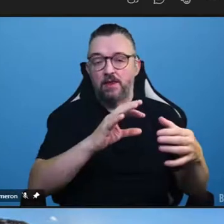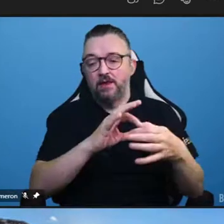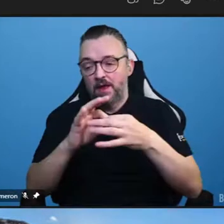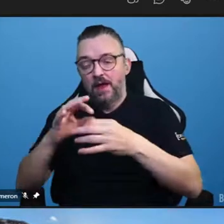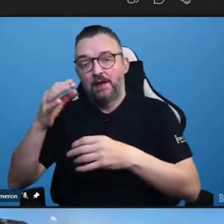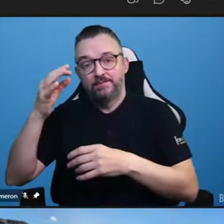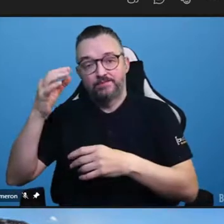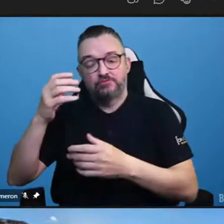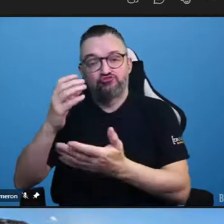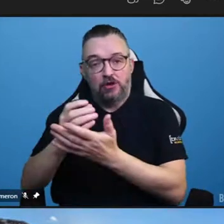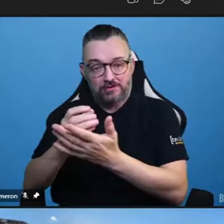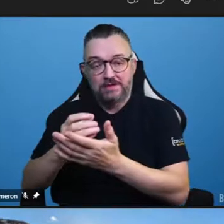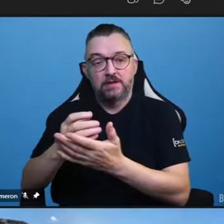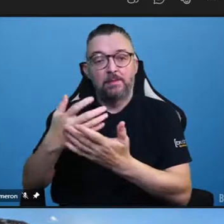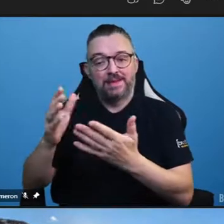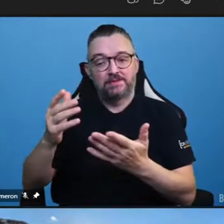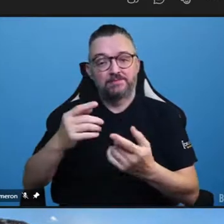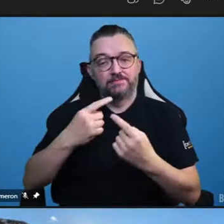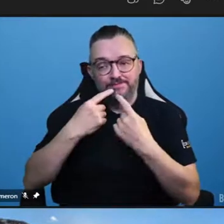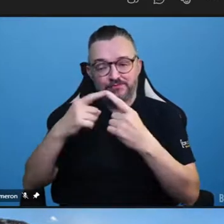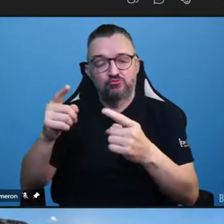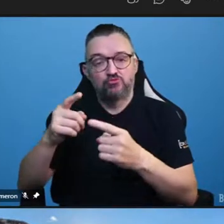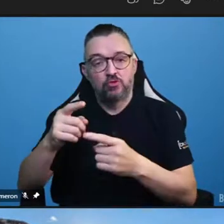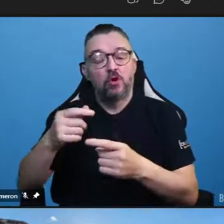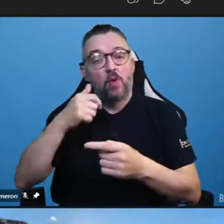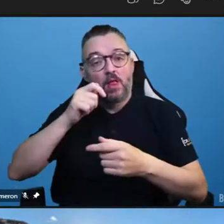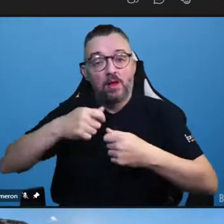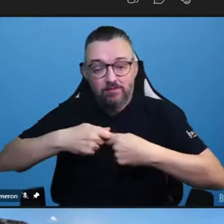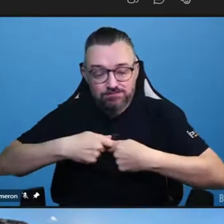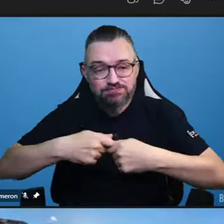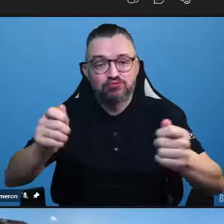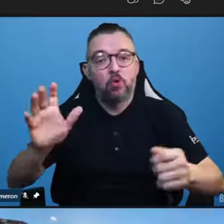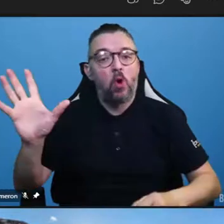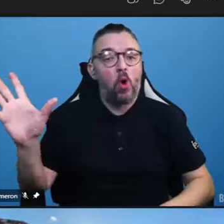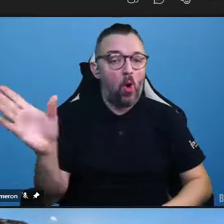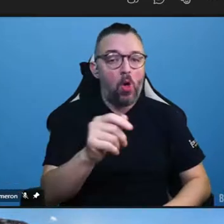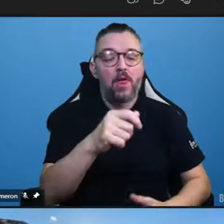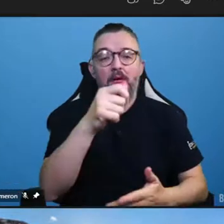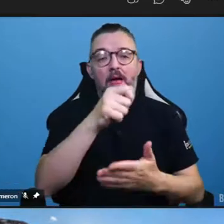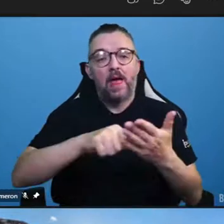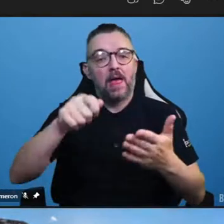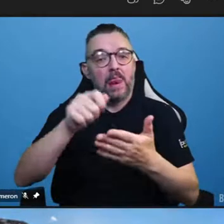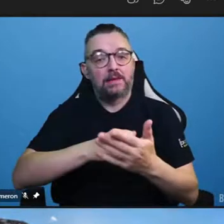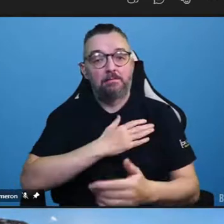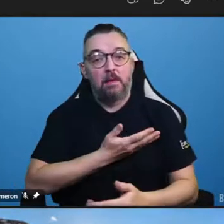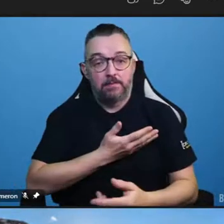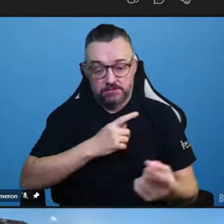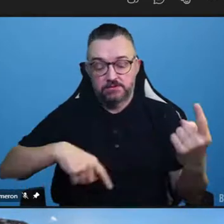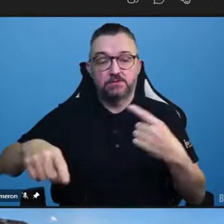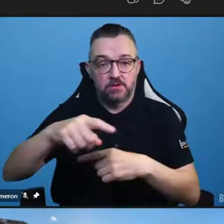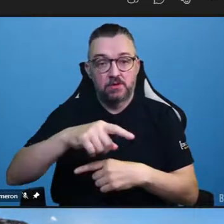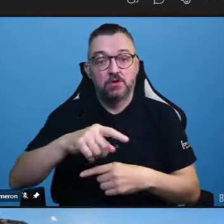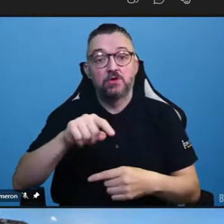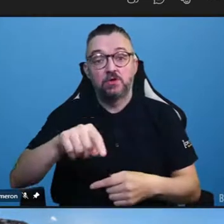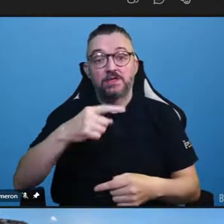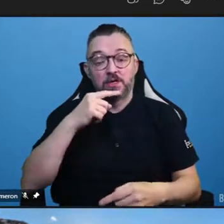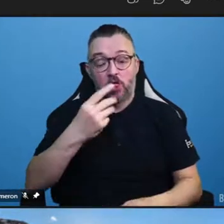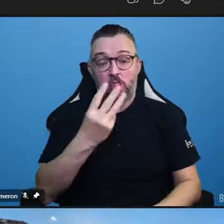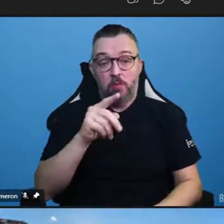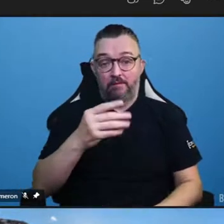committee. And they'll be issued to all elected members for information. So the point's made there at